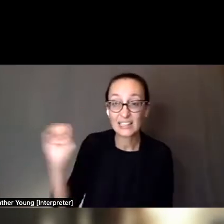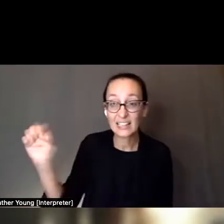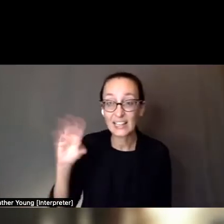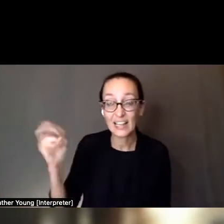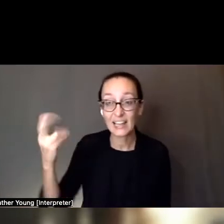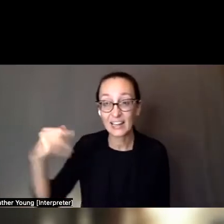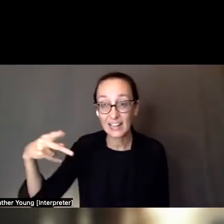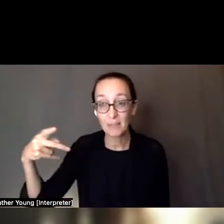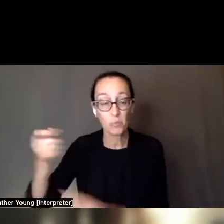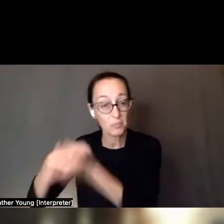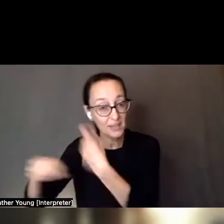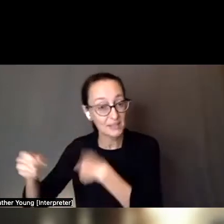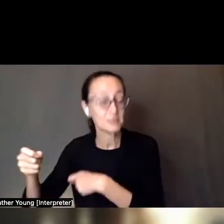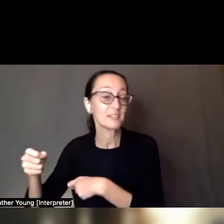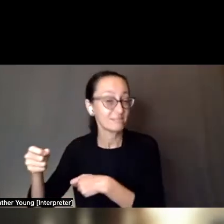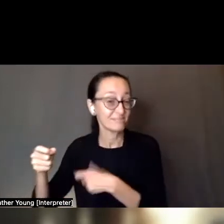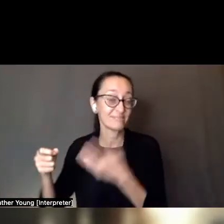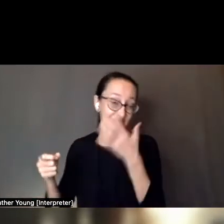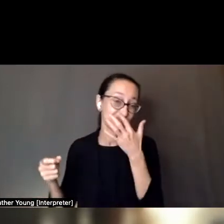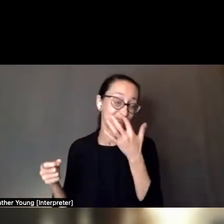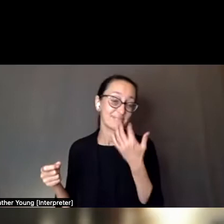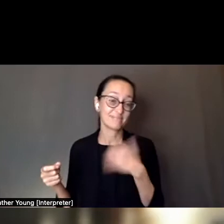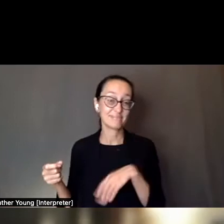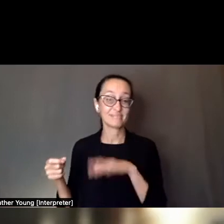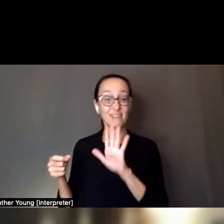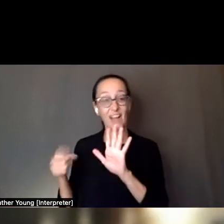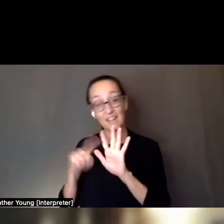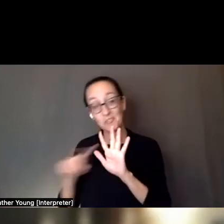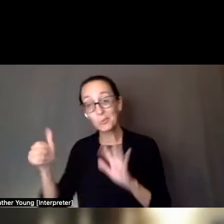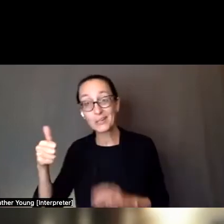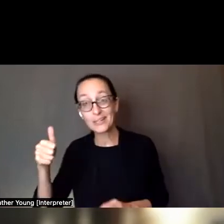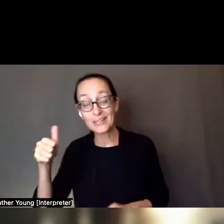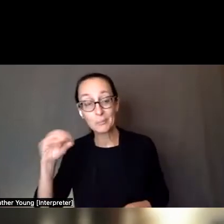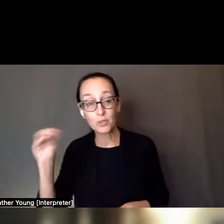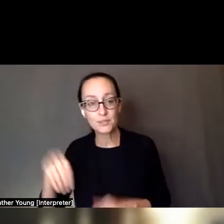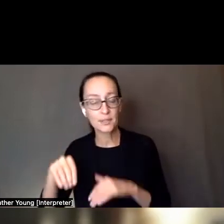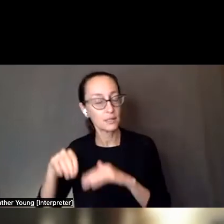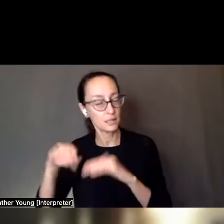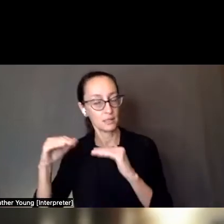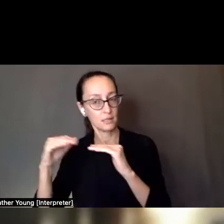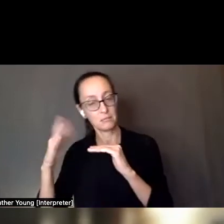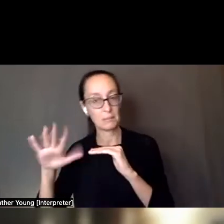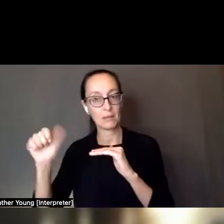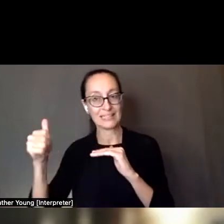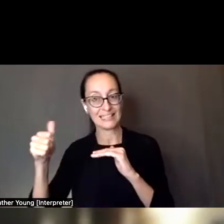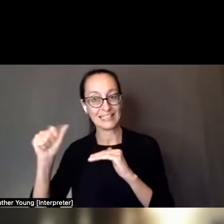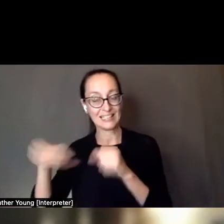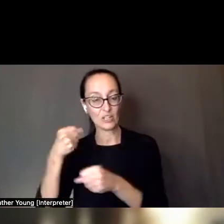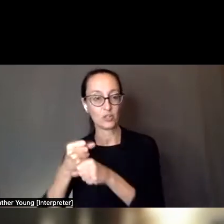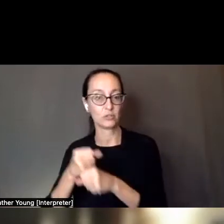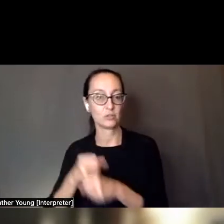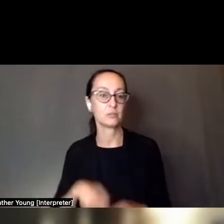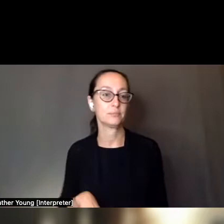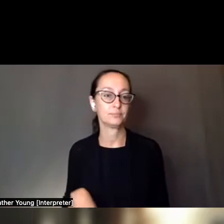Implant are typically 5 to 10% at 10 years and 15 to 20%